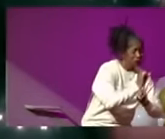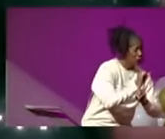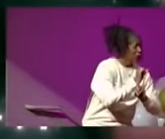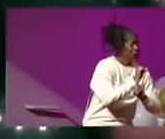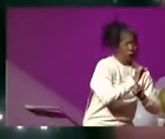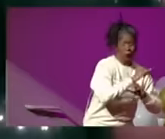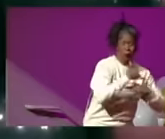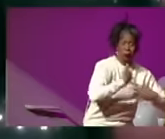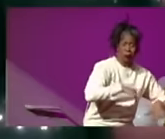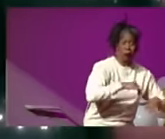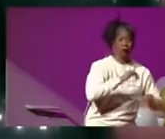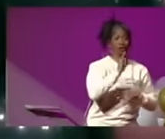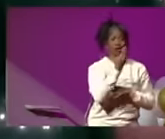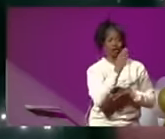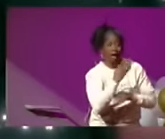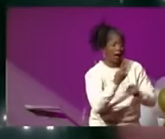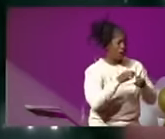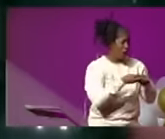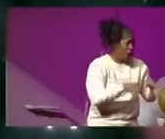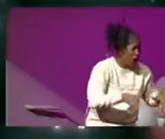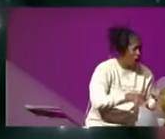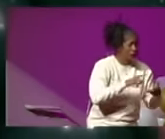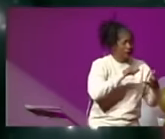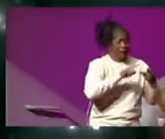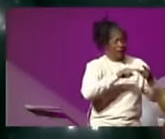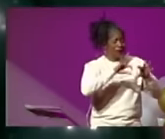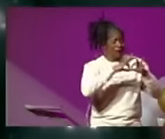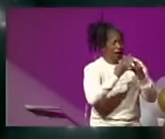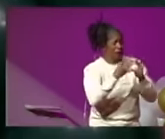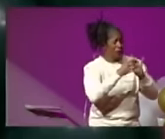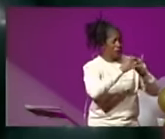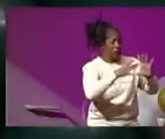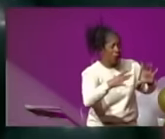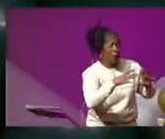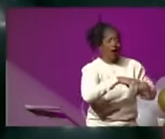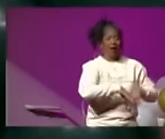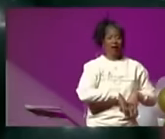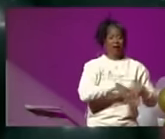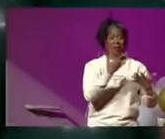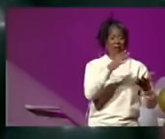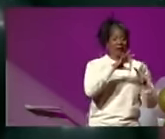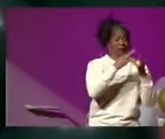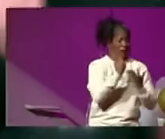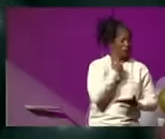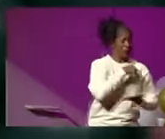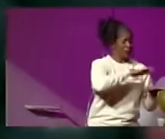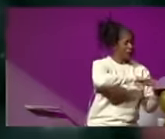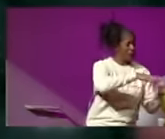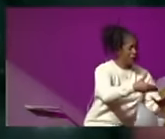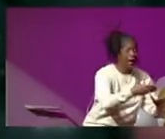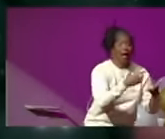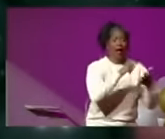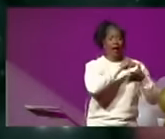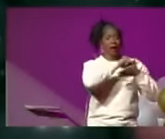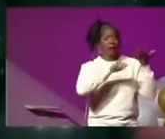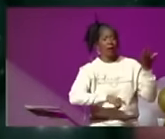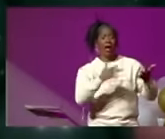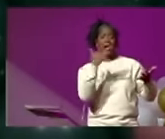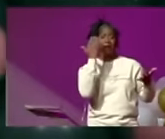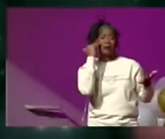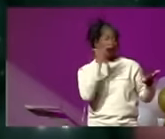your job, but keep on dreaming. I know you've lost a loved one, but you keep on dreaming. I know your